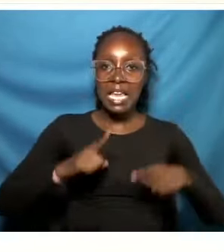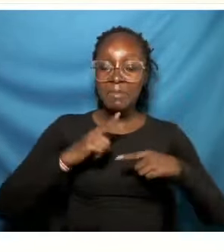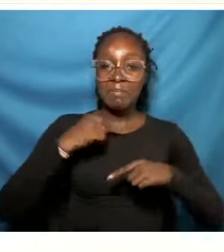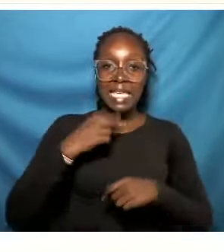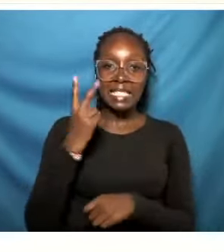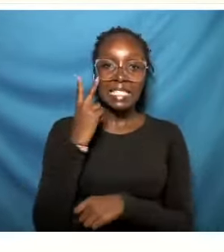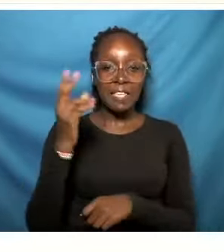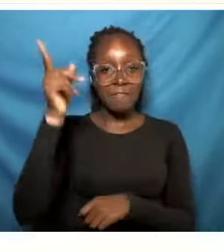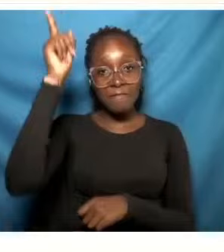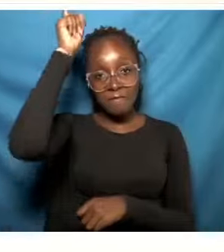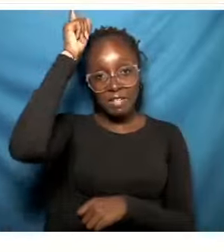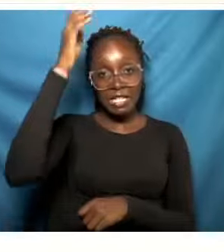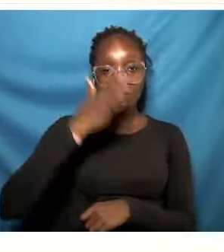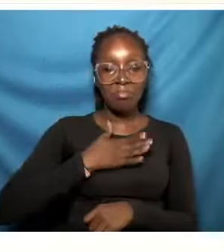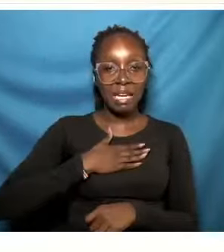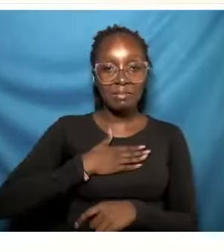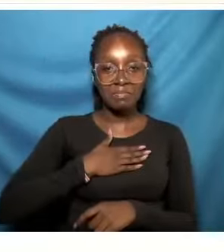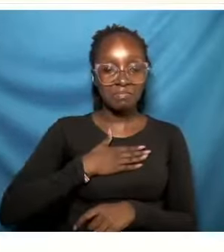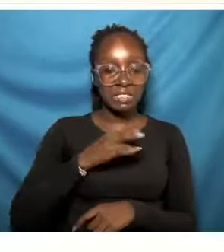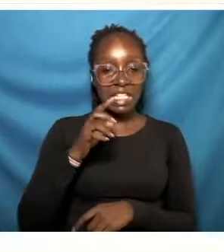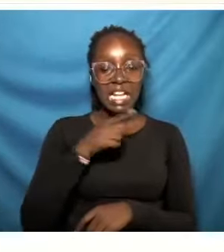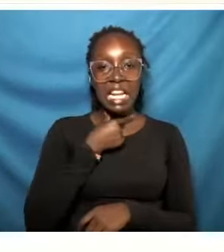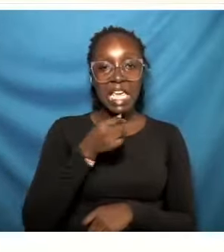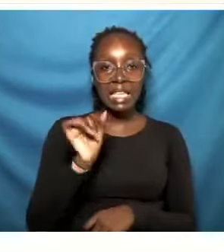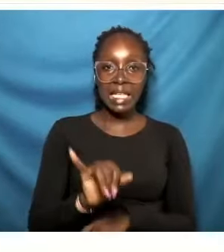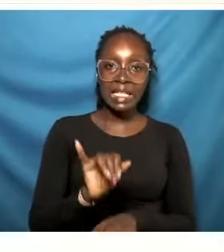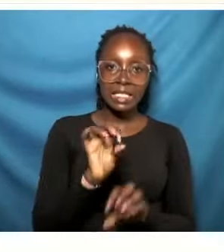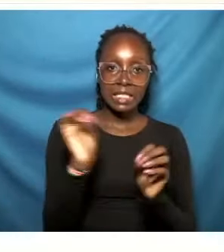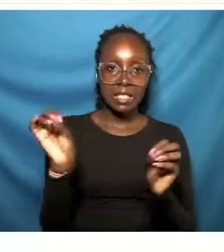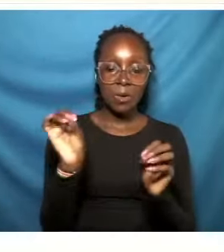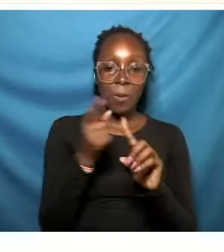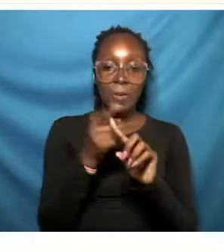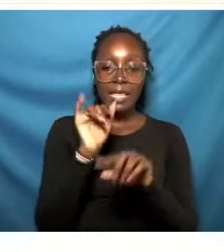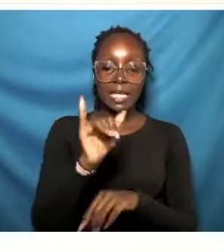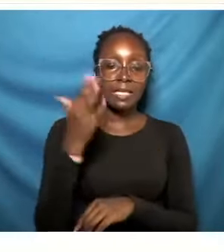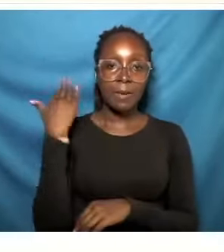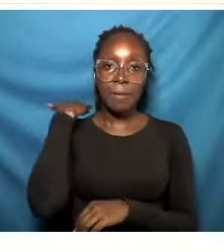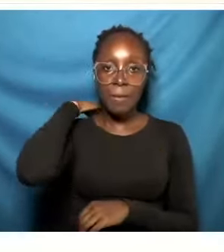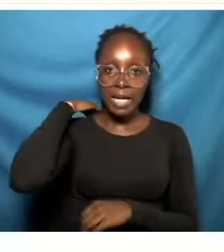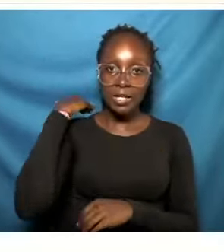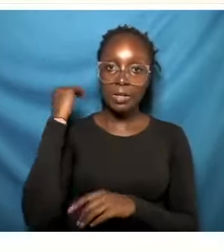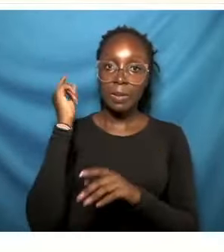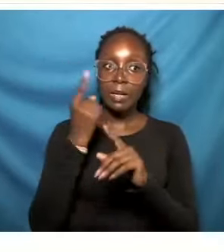admire at all. So that is really the background. Now, when you come to